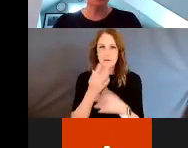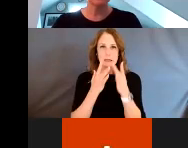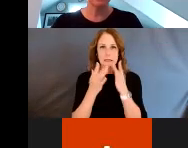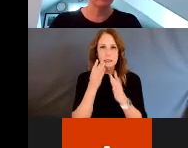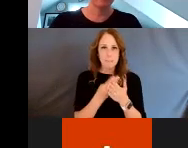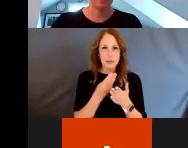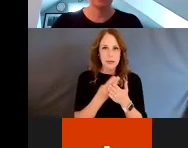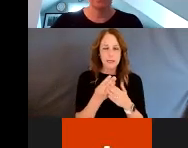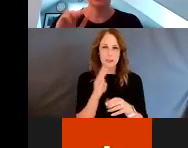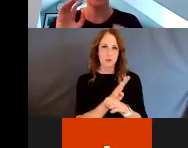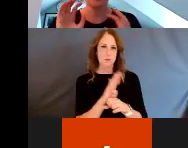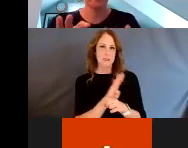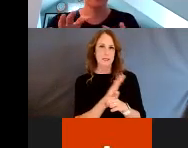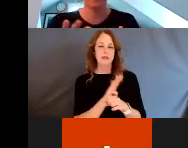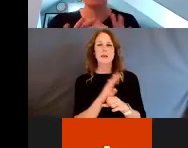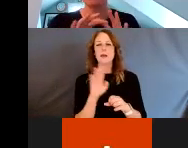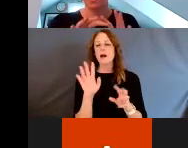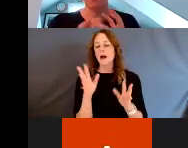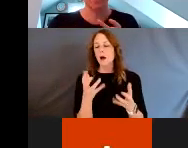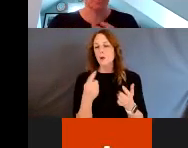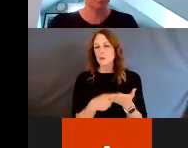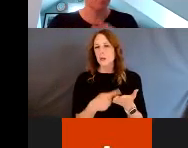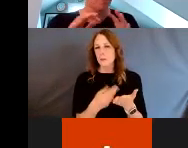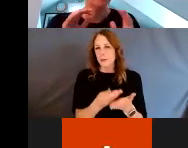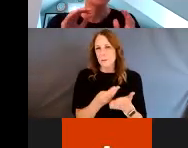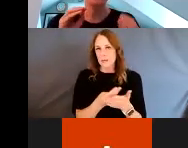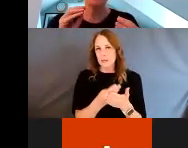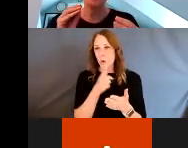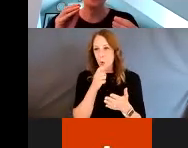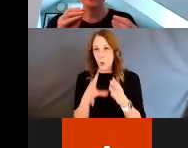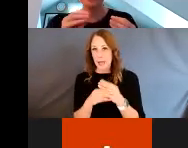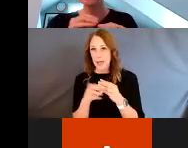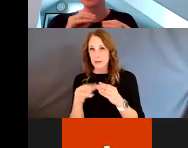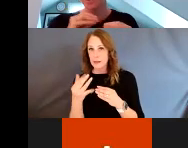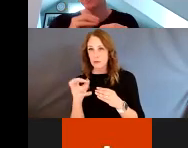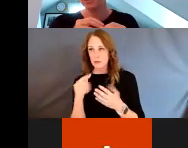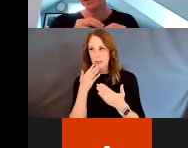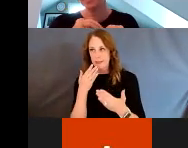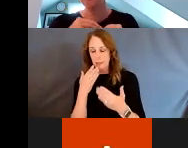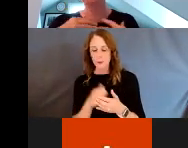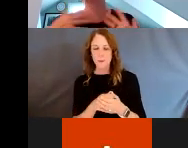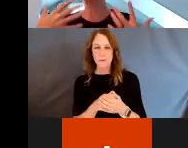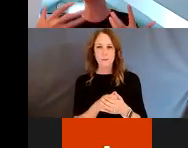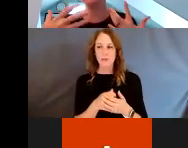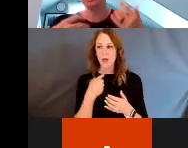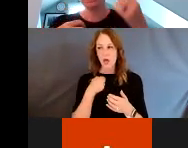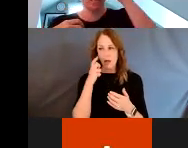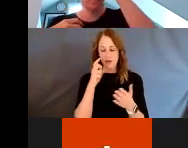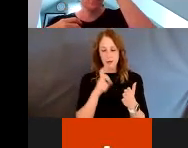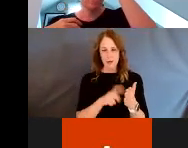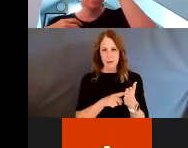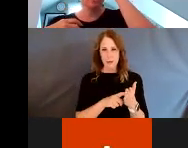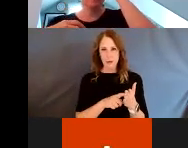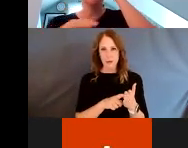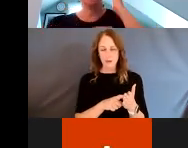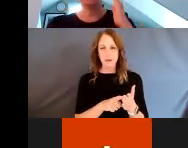And what I want to say about the money thing, so whoever put that in the chat, thank you. So one of the things that I noticed,